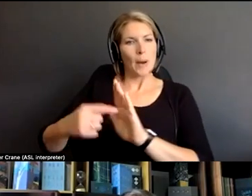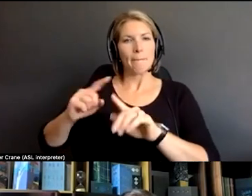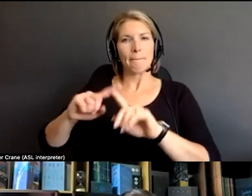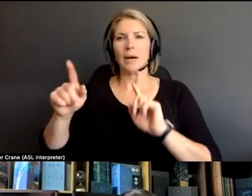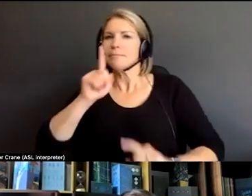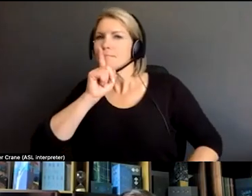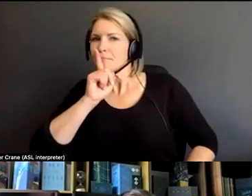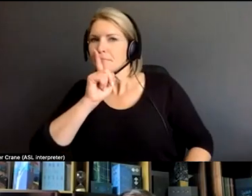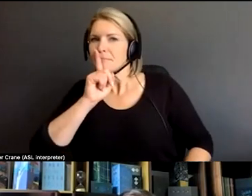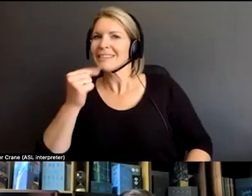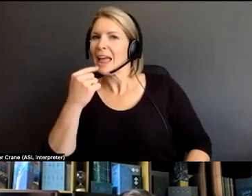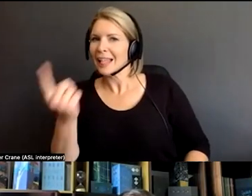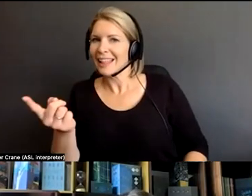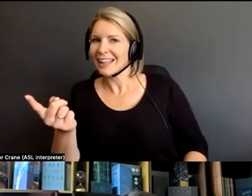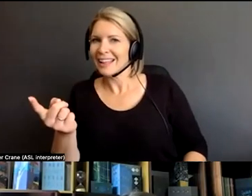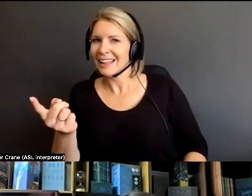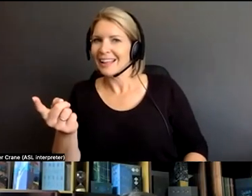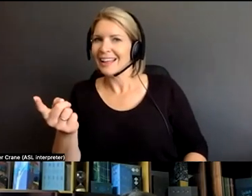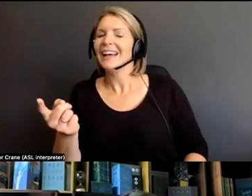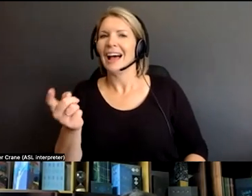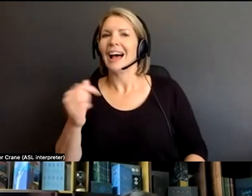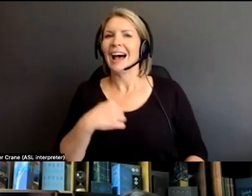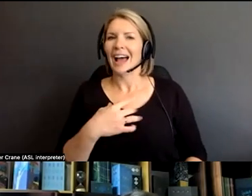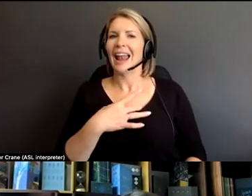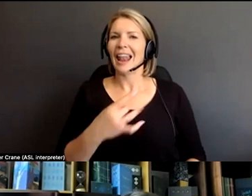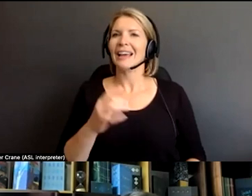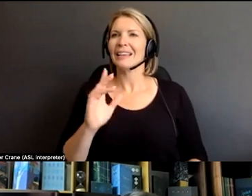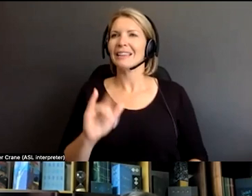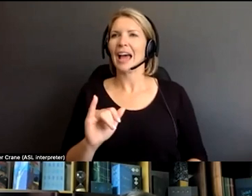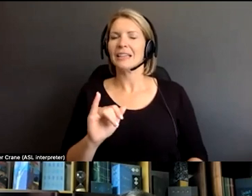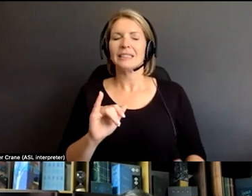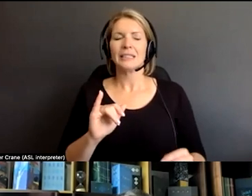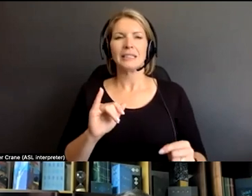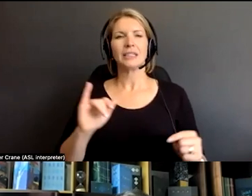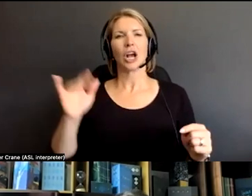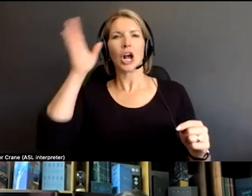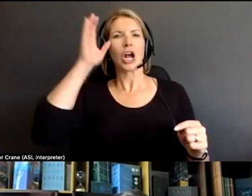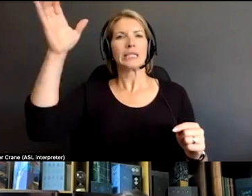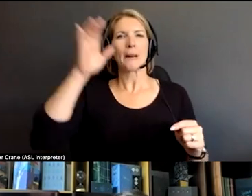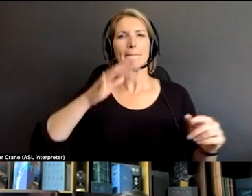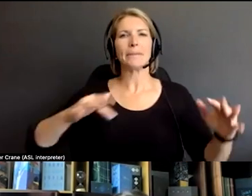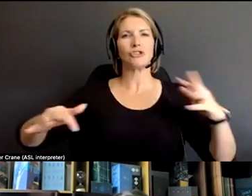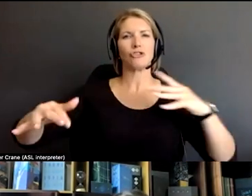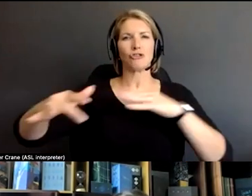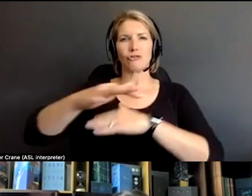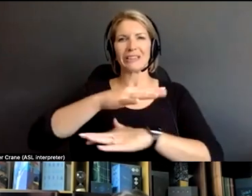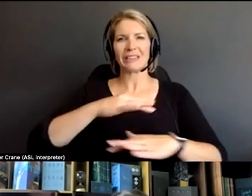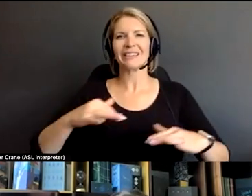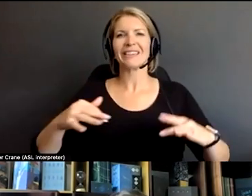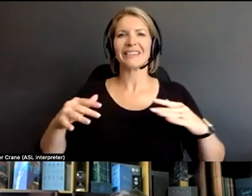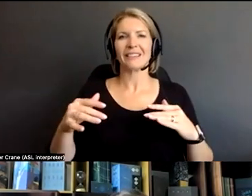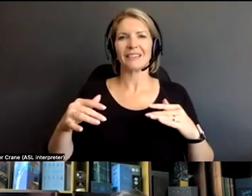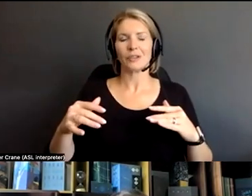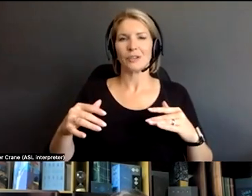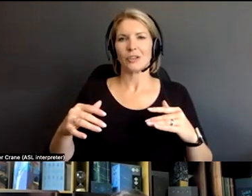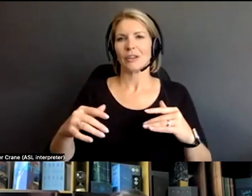And I think that sense of creating a subtle sense of mystery, something that's maybe left out, so that, as Ingrid said, you're just kind of hinting at